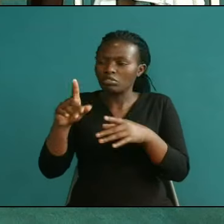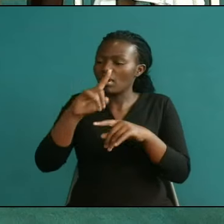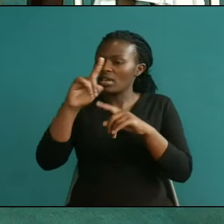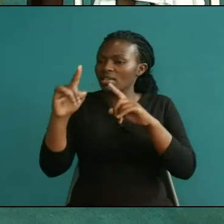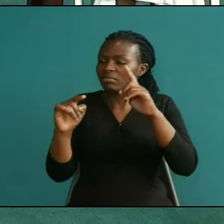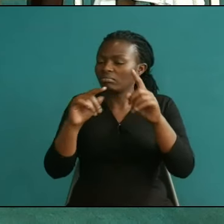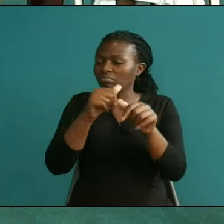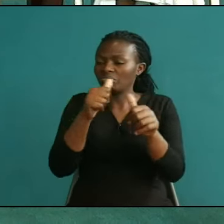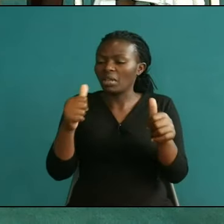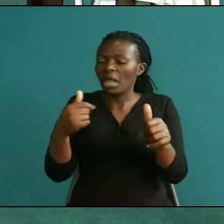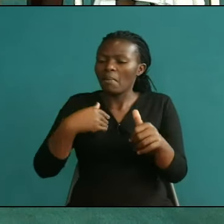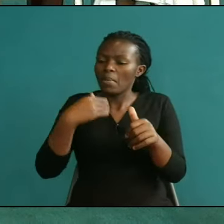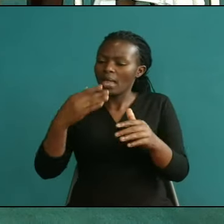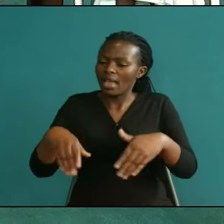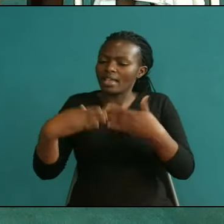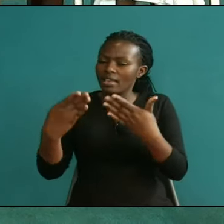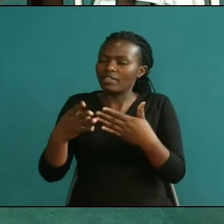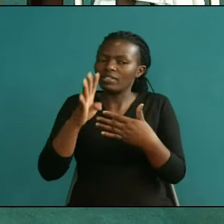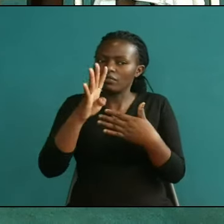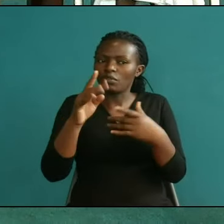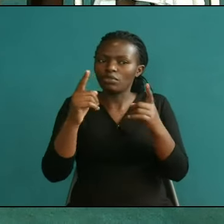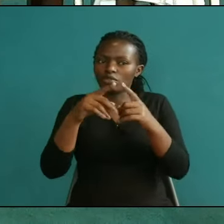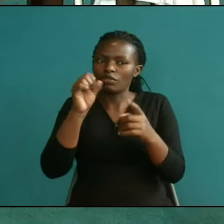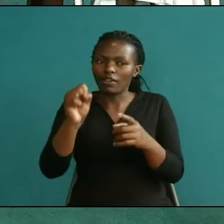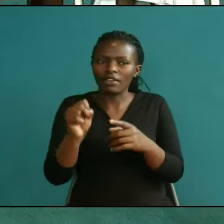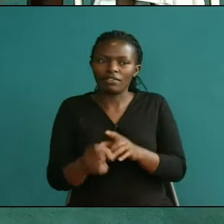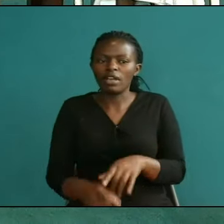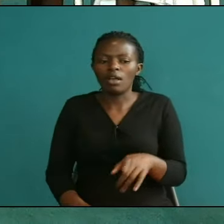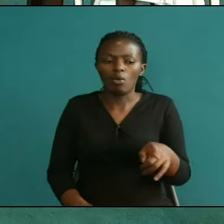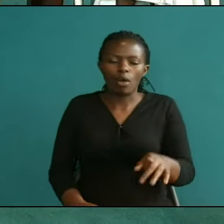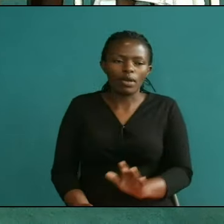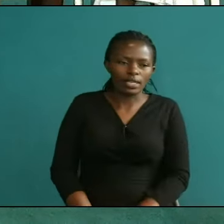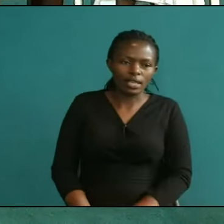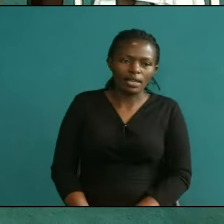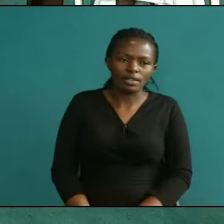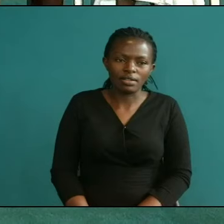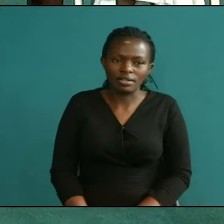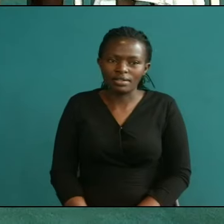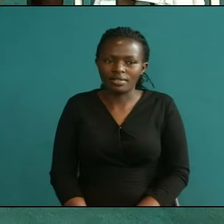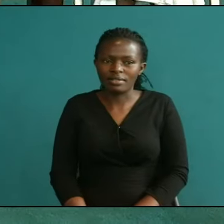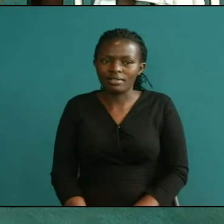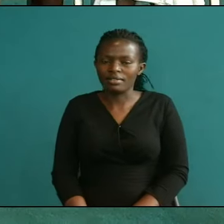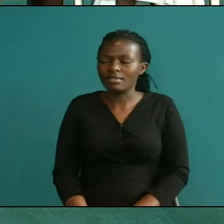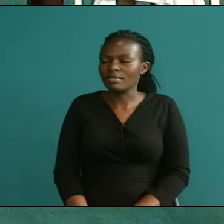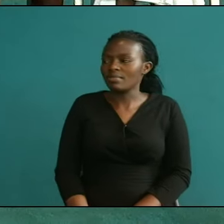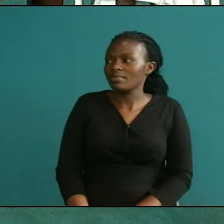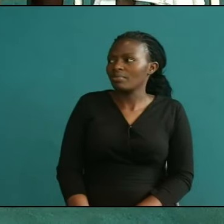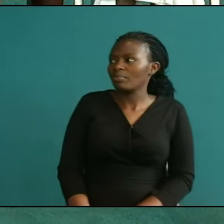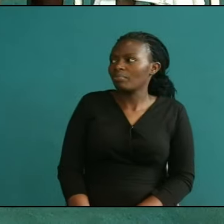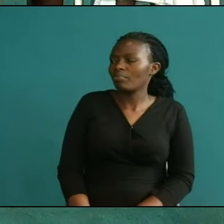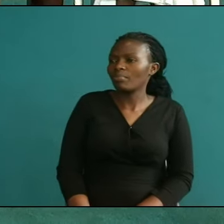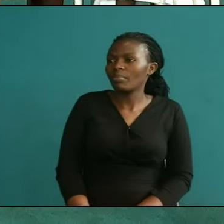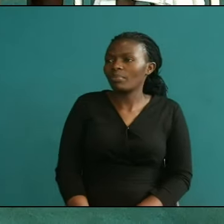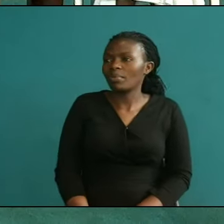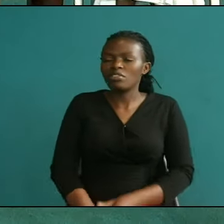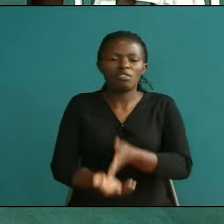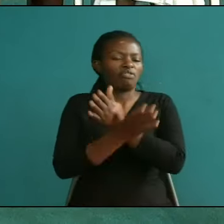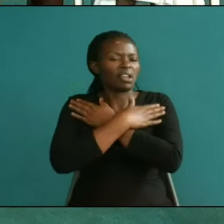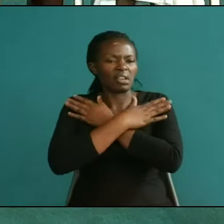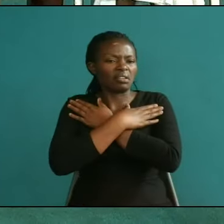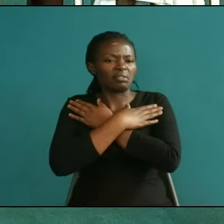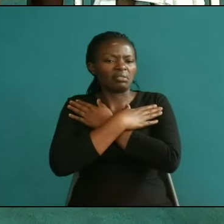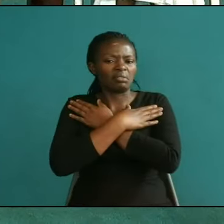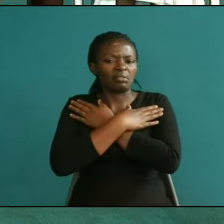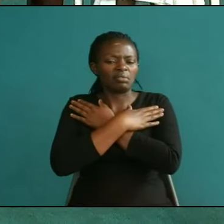a 4, a 5. Okay. Your best friend betrays you. For me, that would be a 10, to